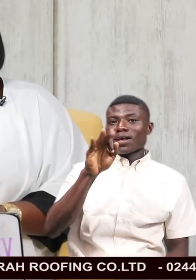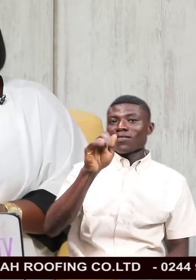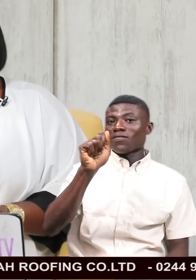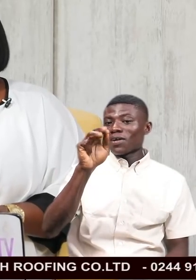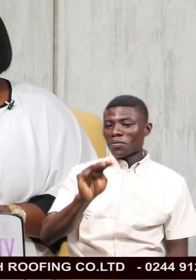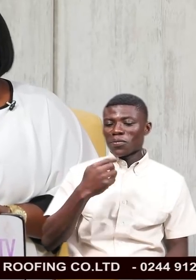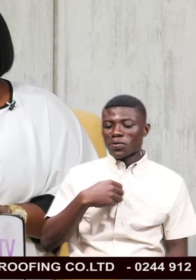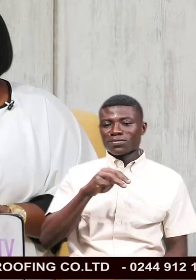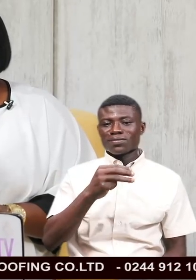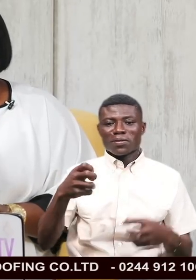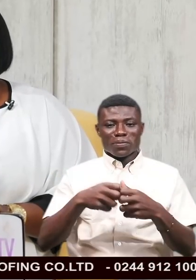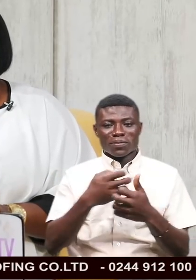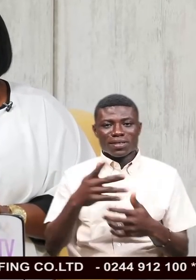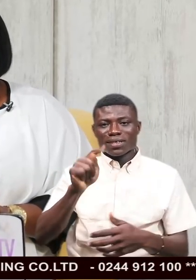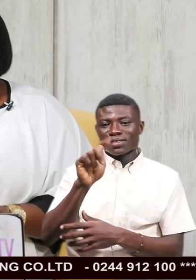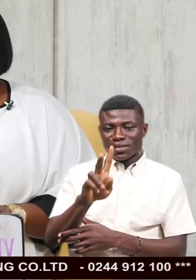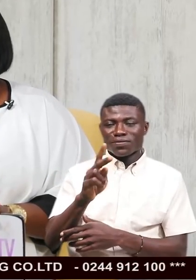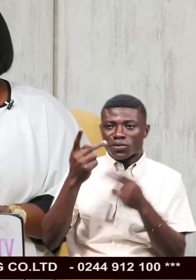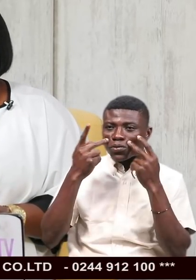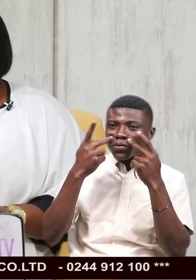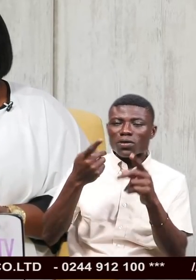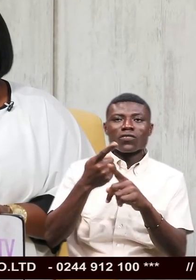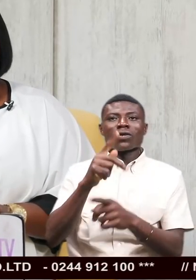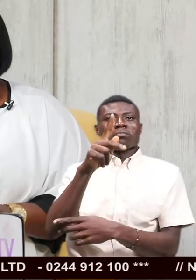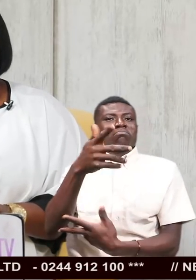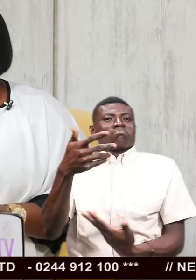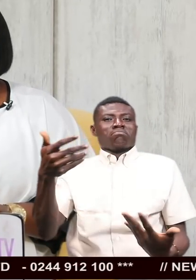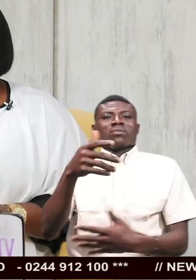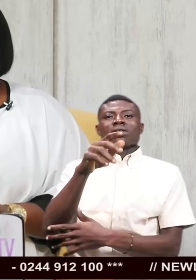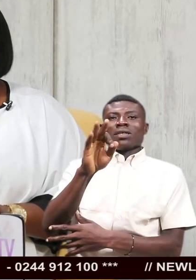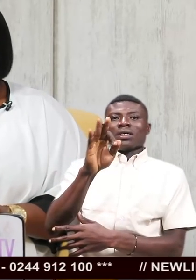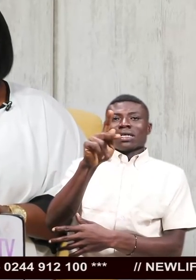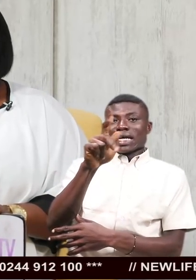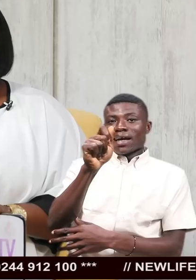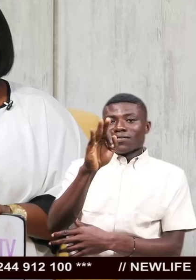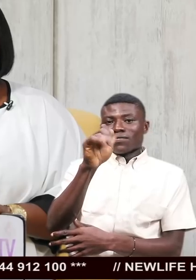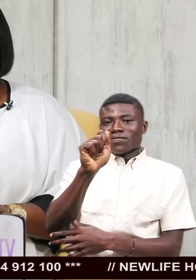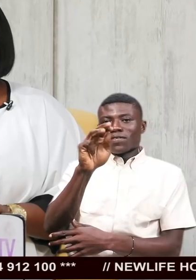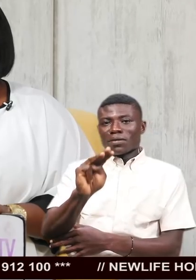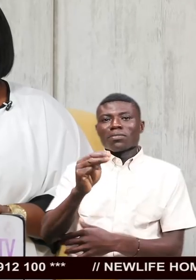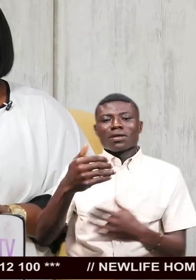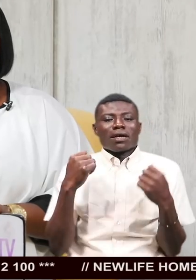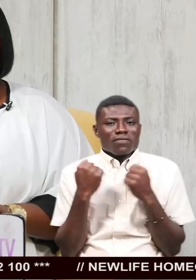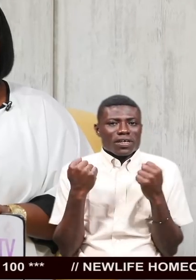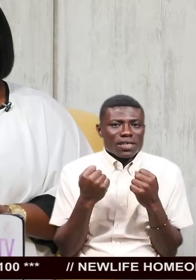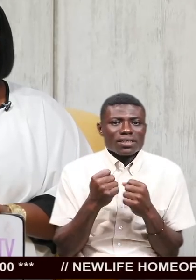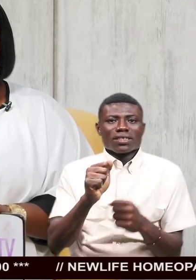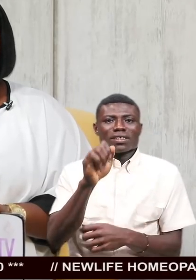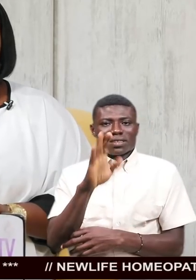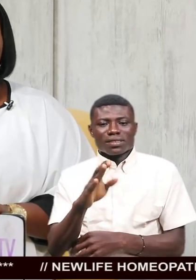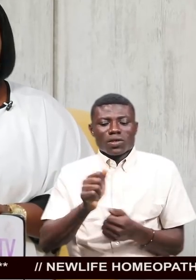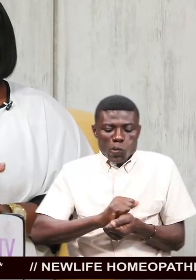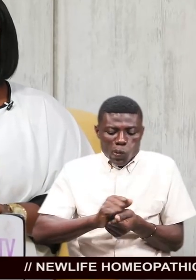Limited, I turn to electronic appliances, TV, I wish a free cup farm one, a papa, a bed shaman, fridge, air conditioner, washing